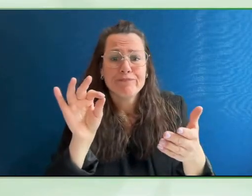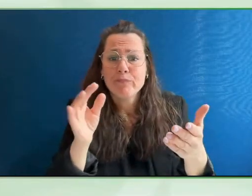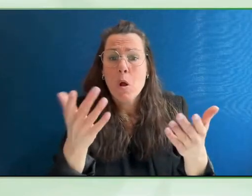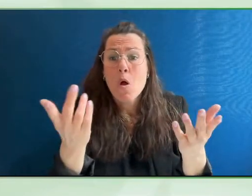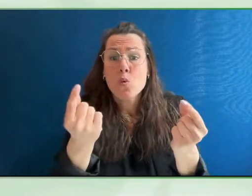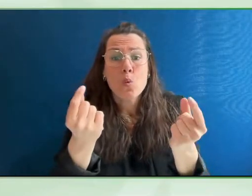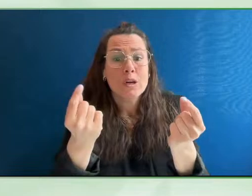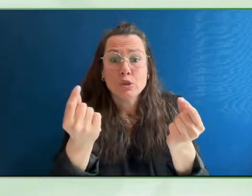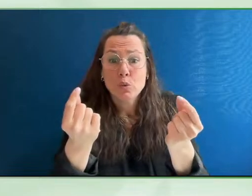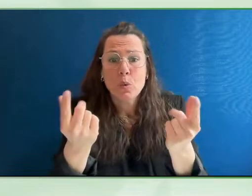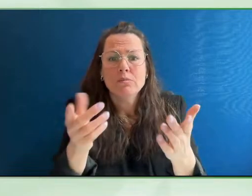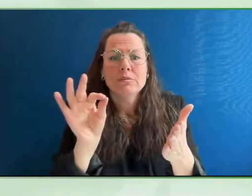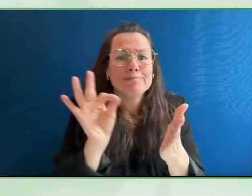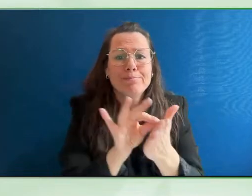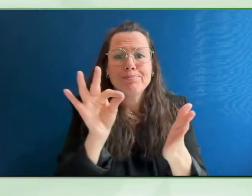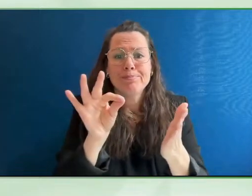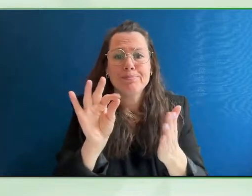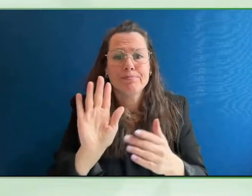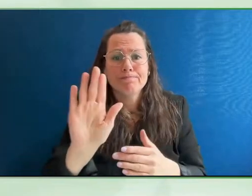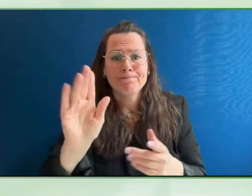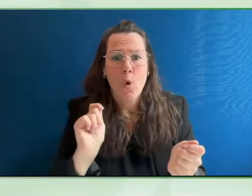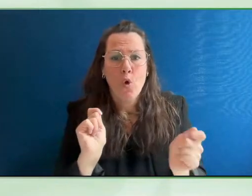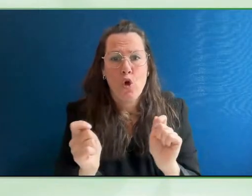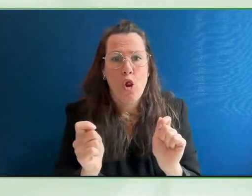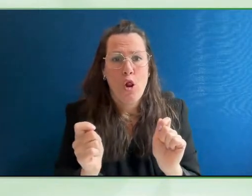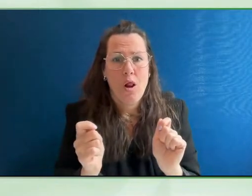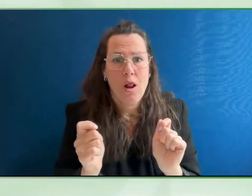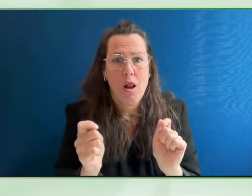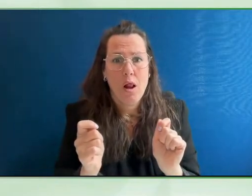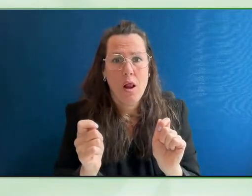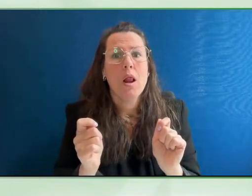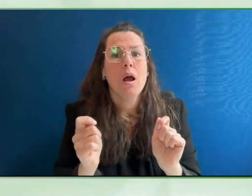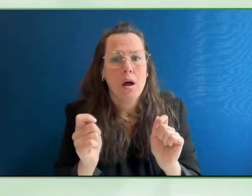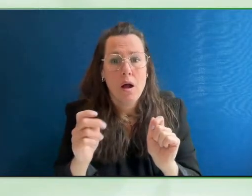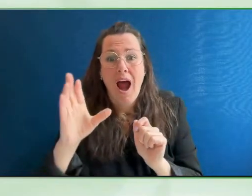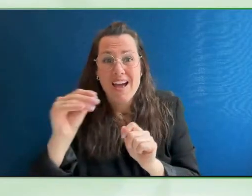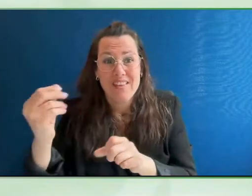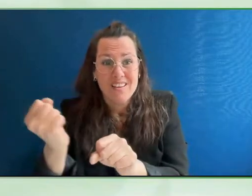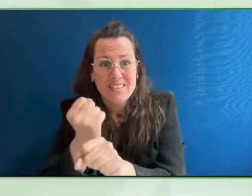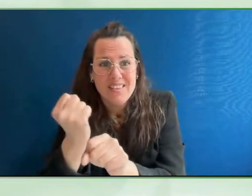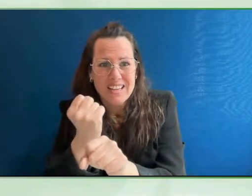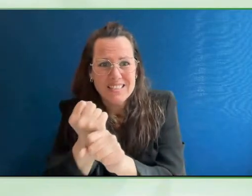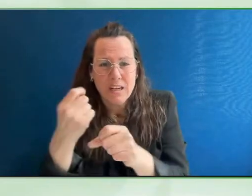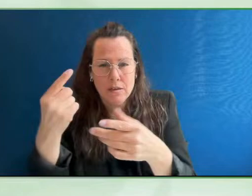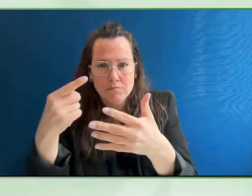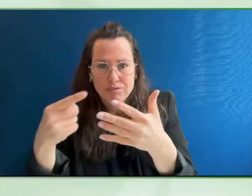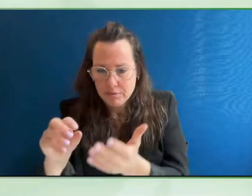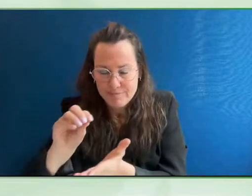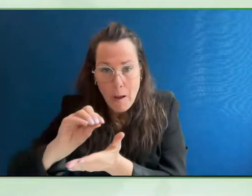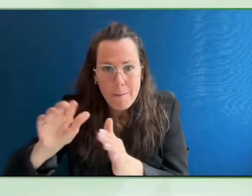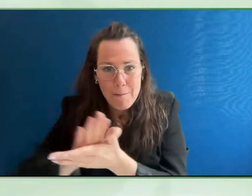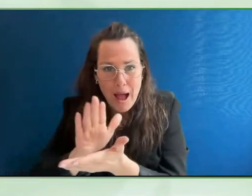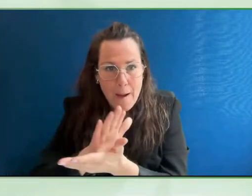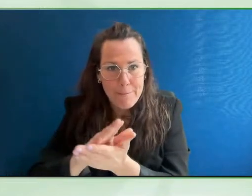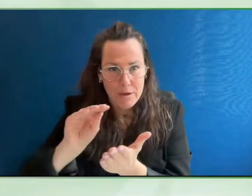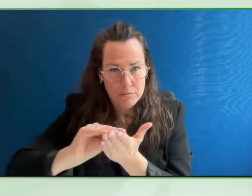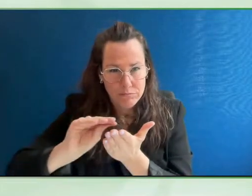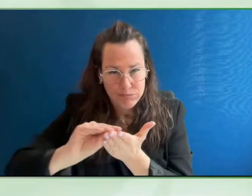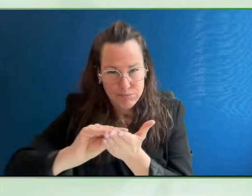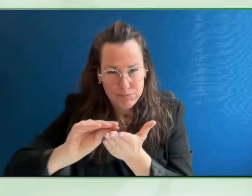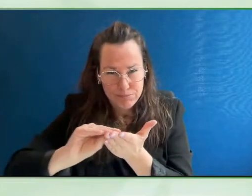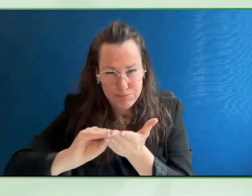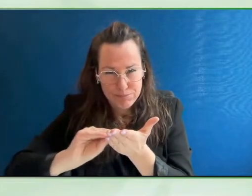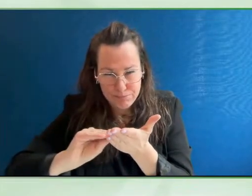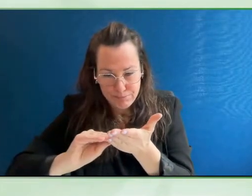these tiny changes that are necessary that without the awareness, they seem like so big and expensive and